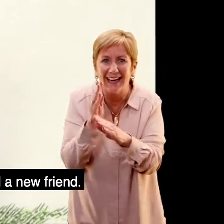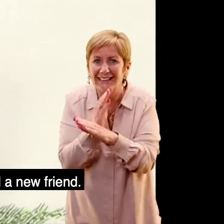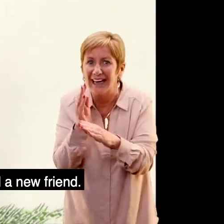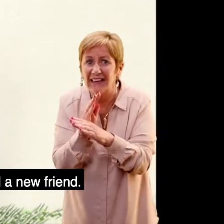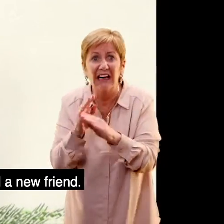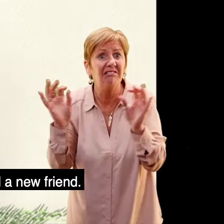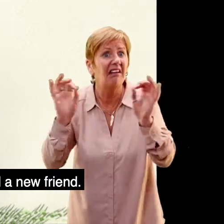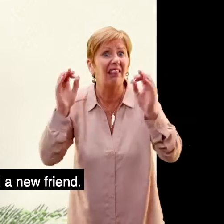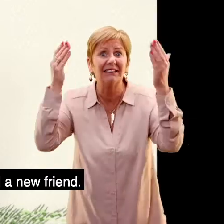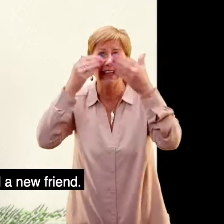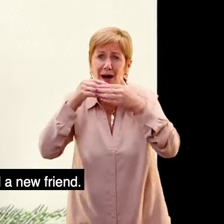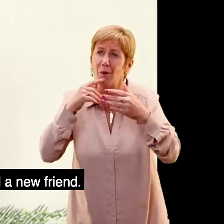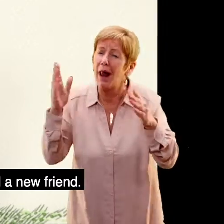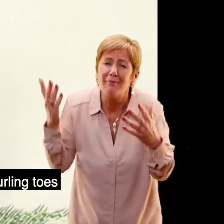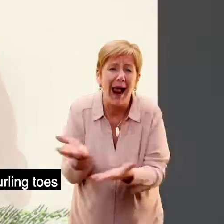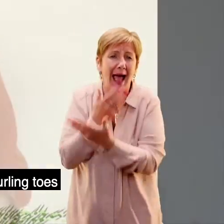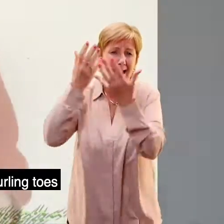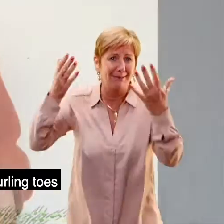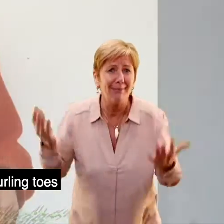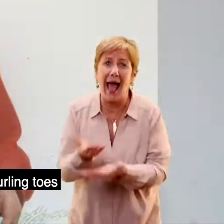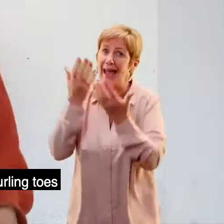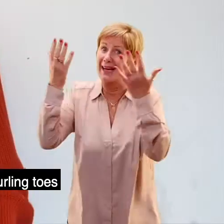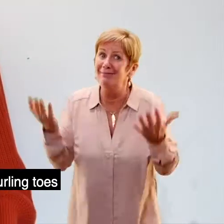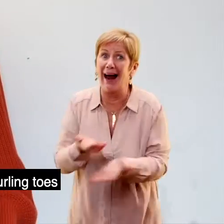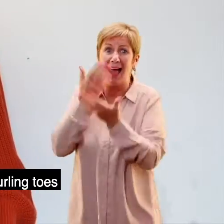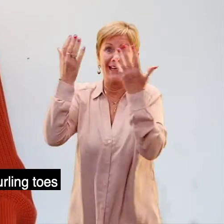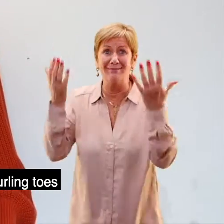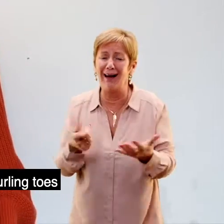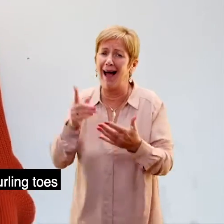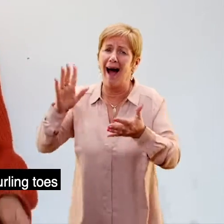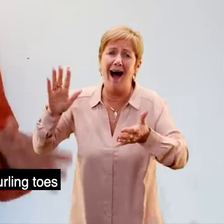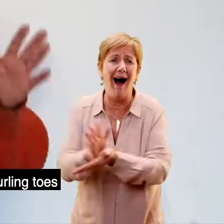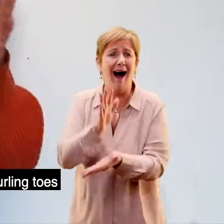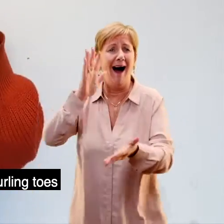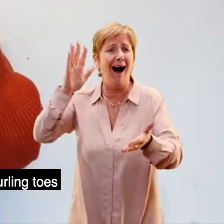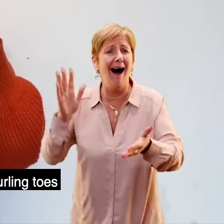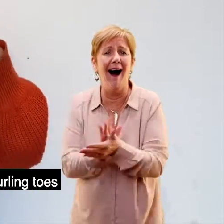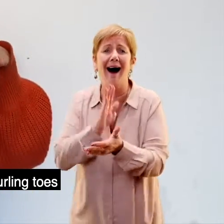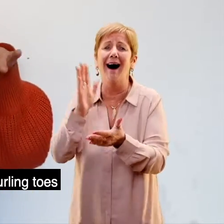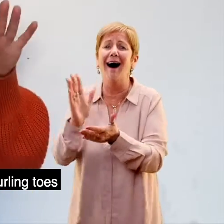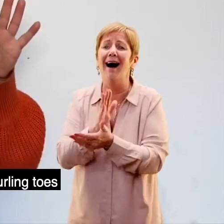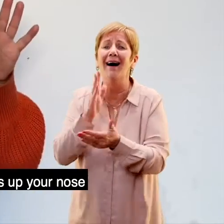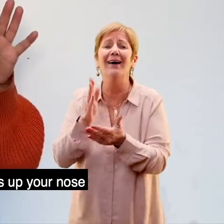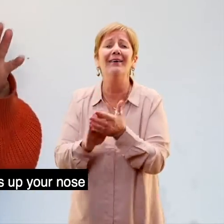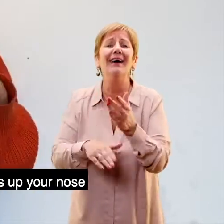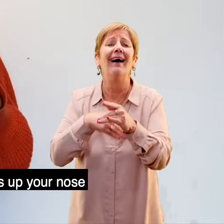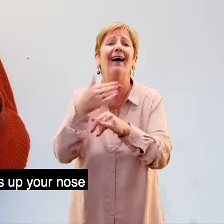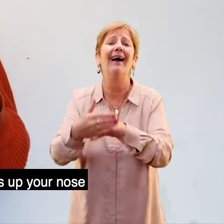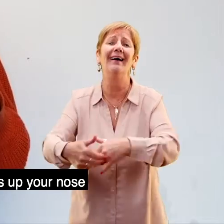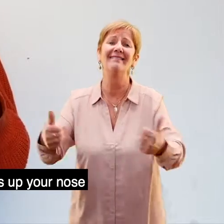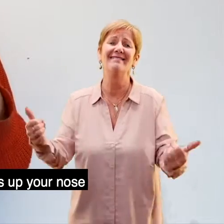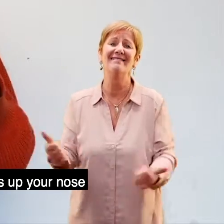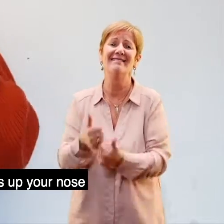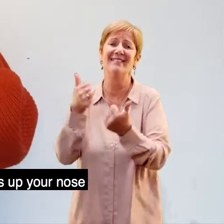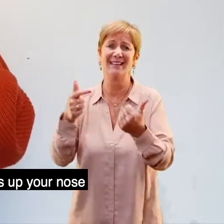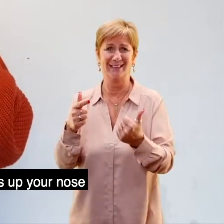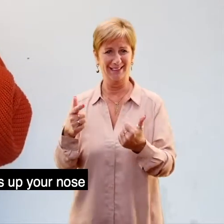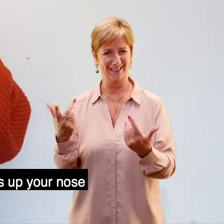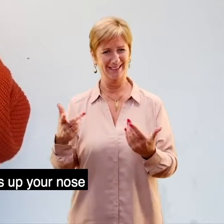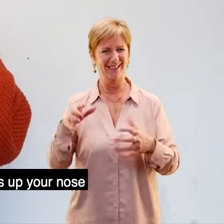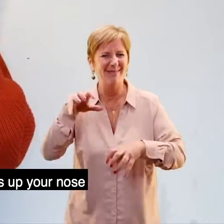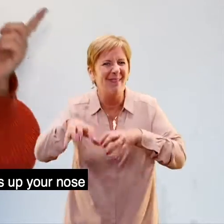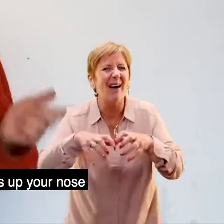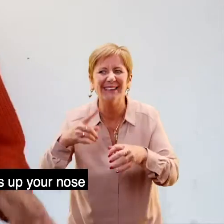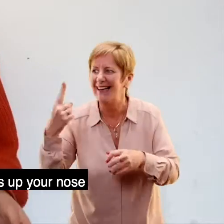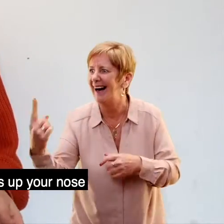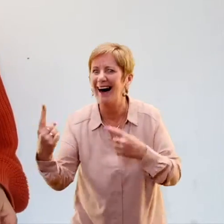had found a new friend. The terrible stink has stopped curling toes and making you sick when it